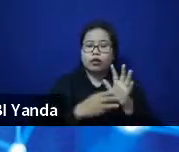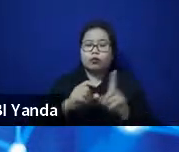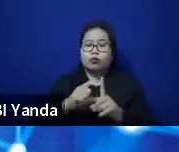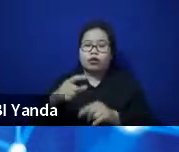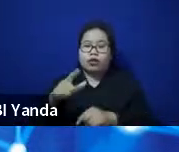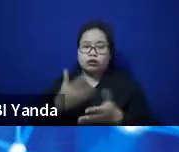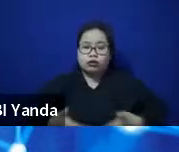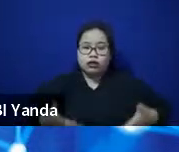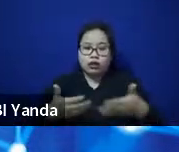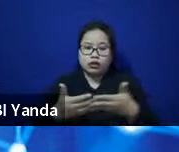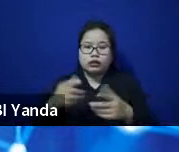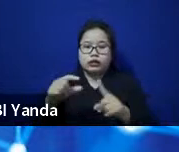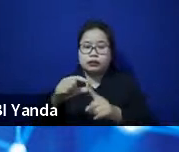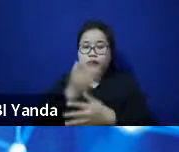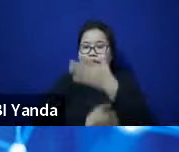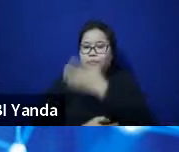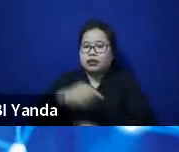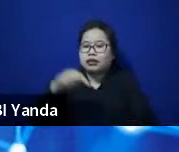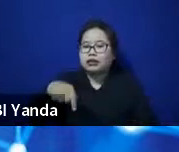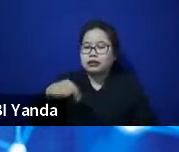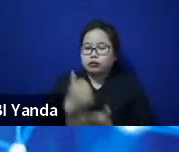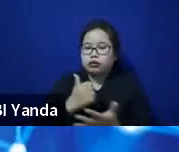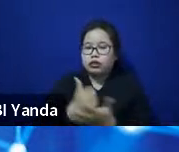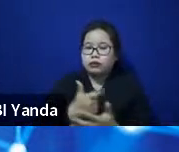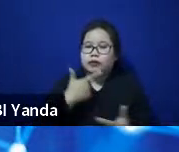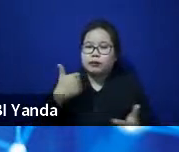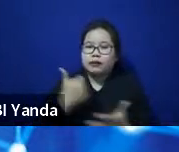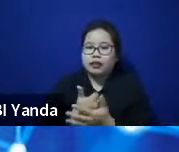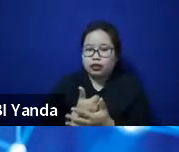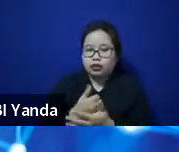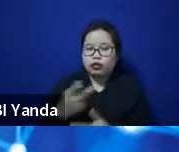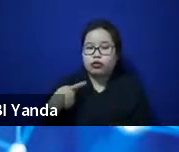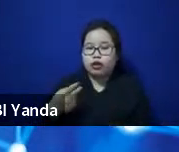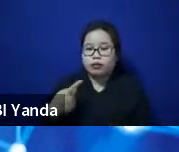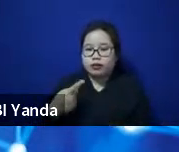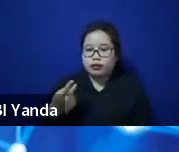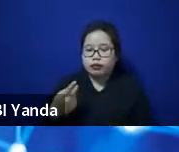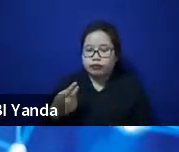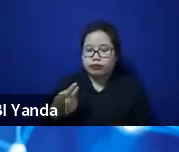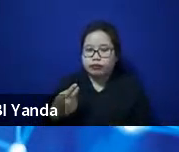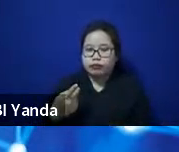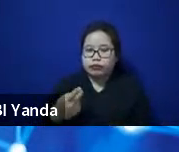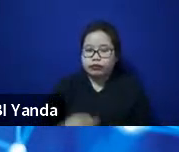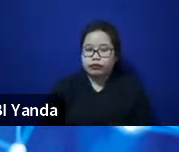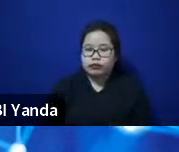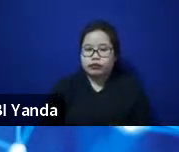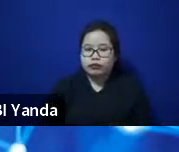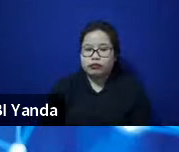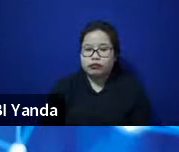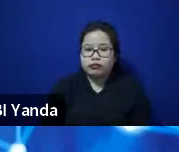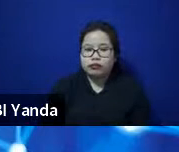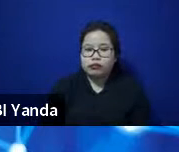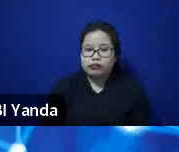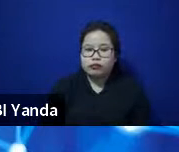really important for us. It's something that offers